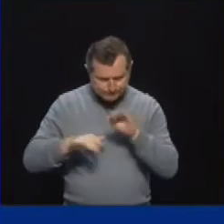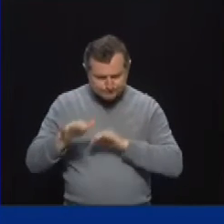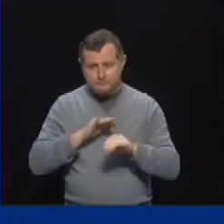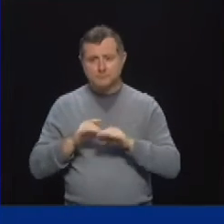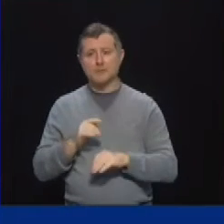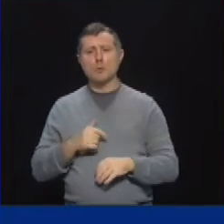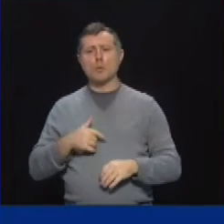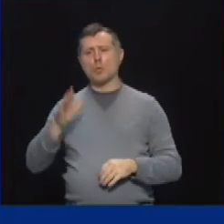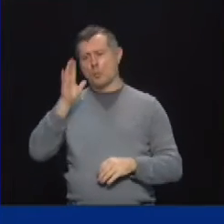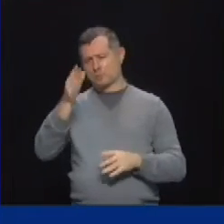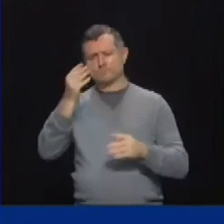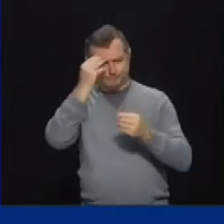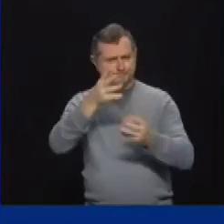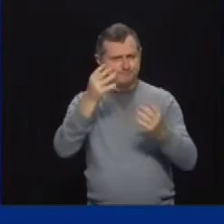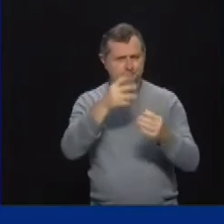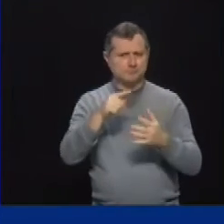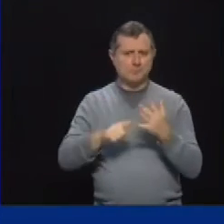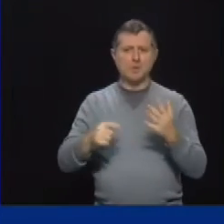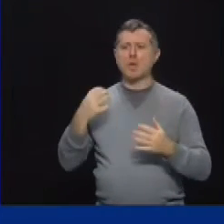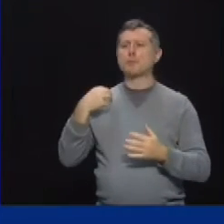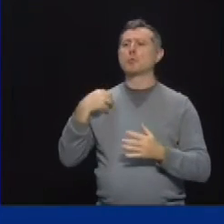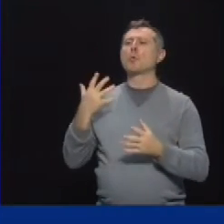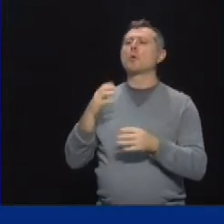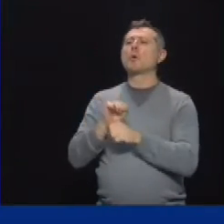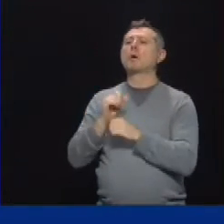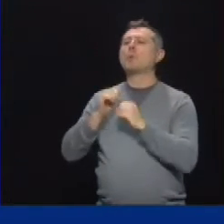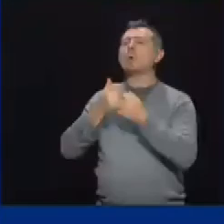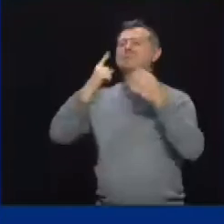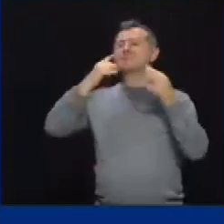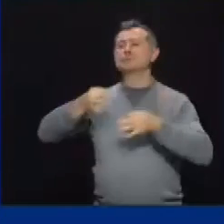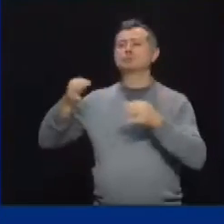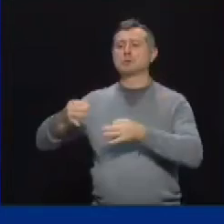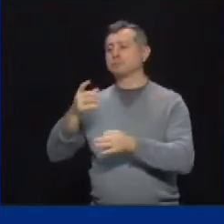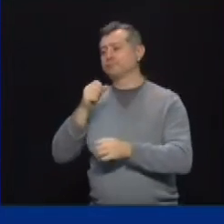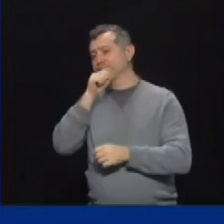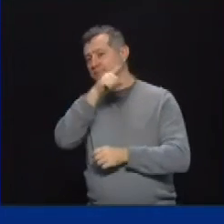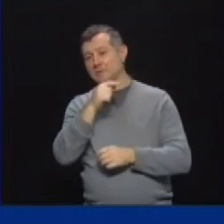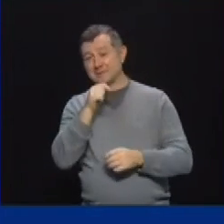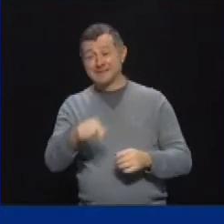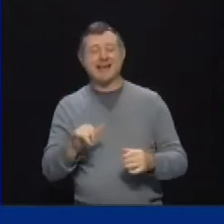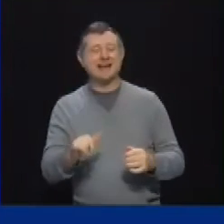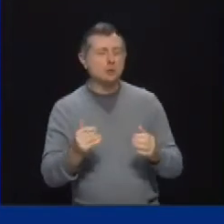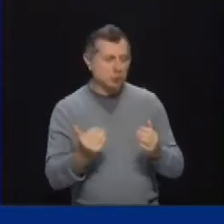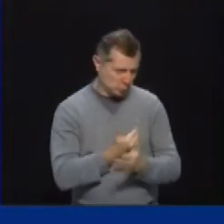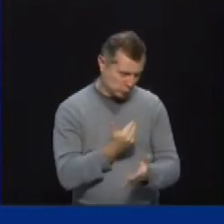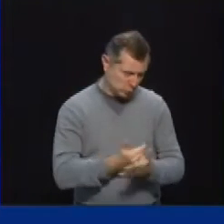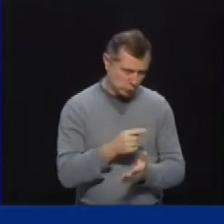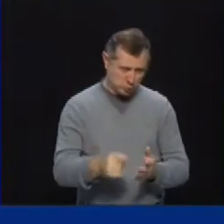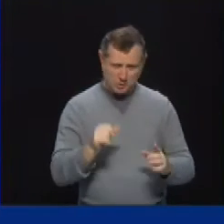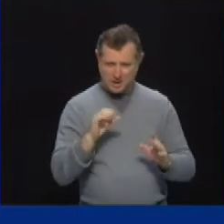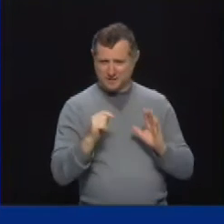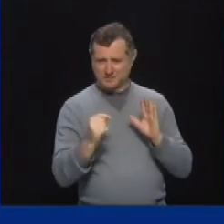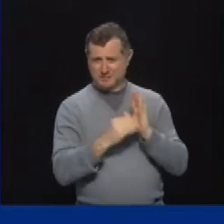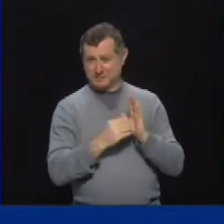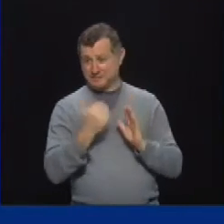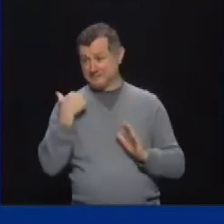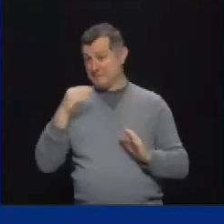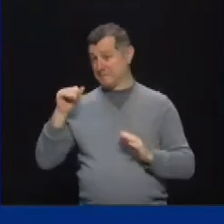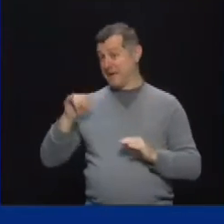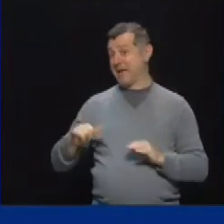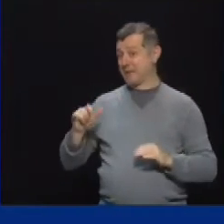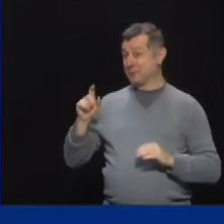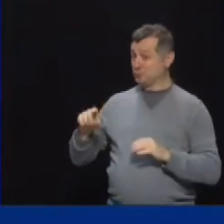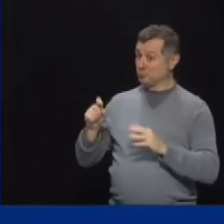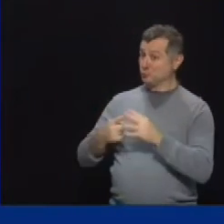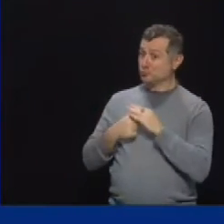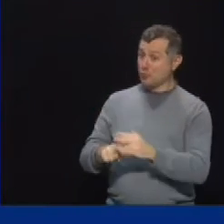not a new development. This was signed into law back in May. The effective date was in June. So they've had plenty of time to